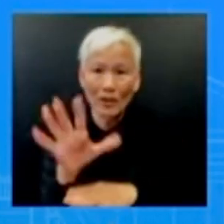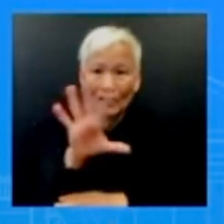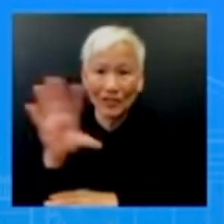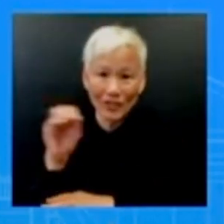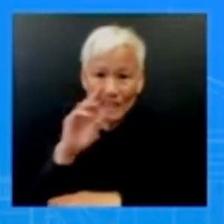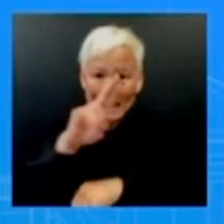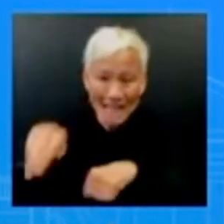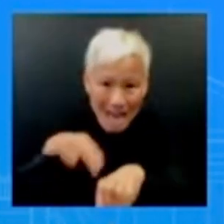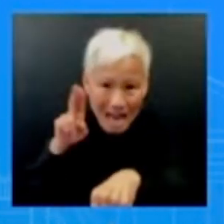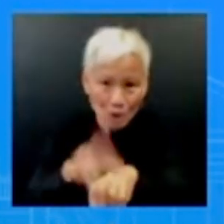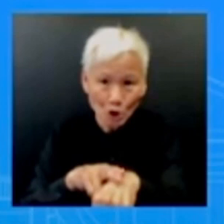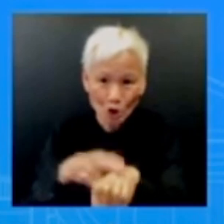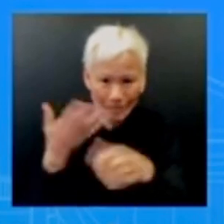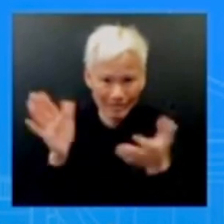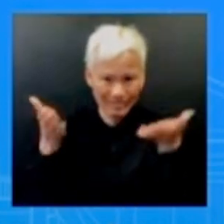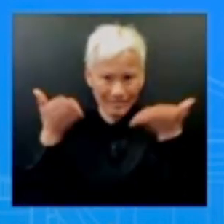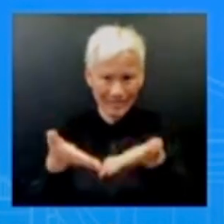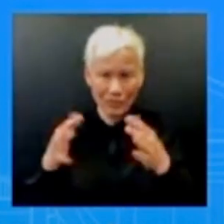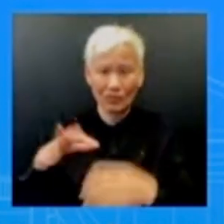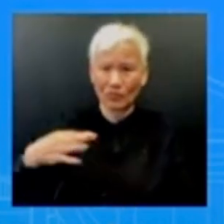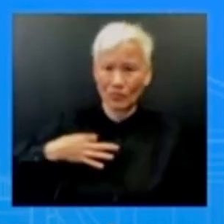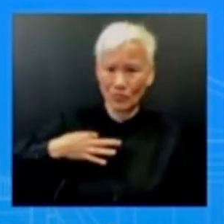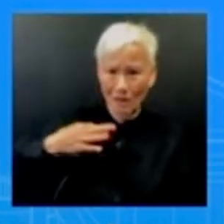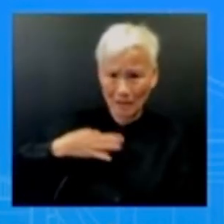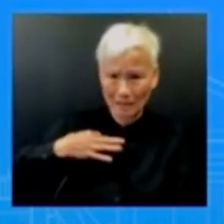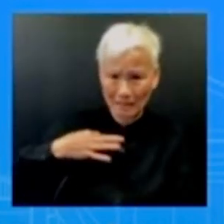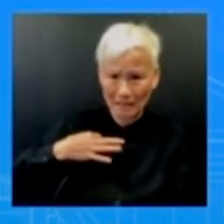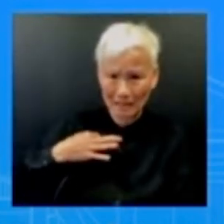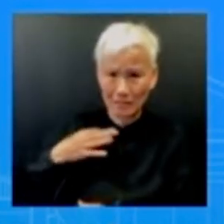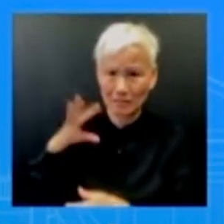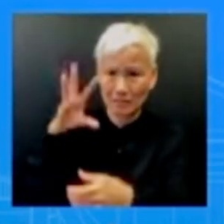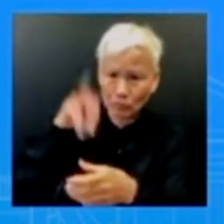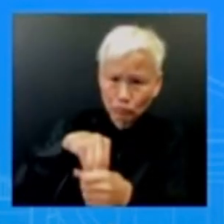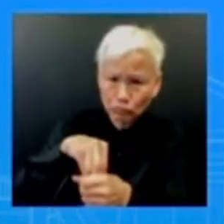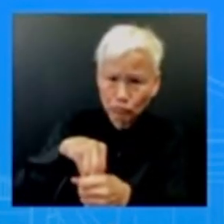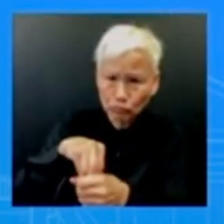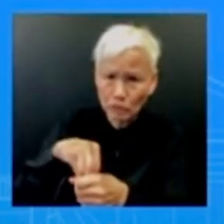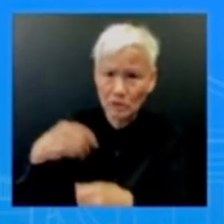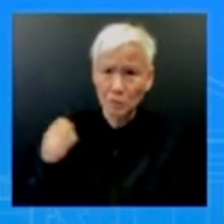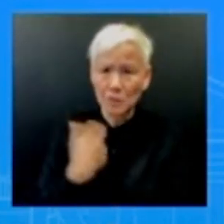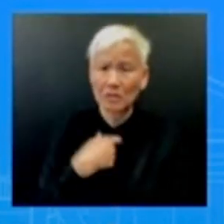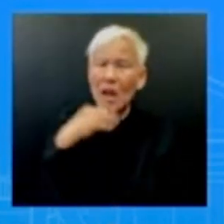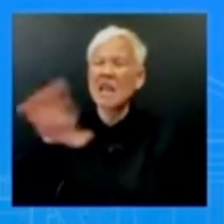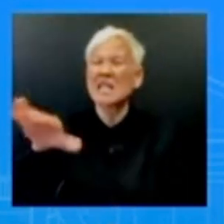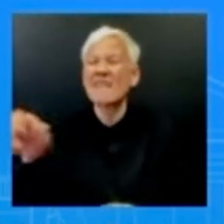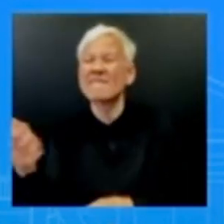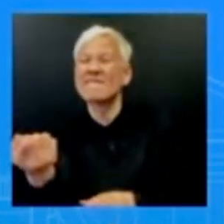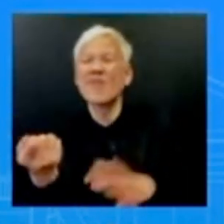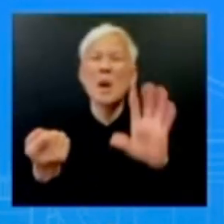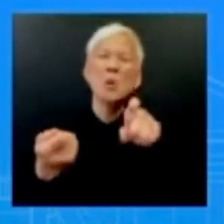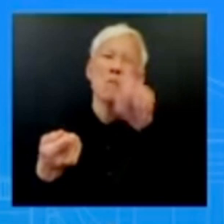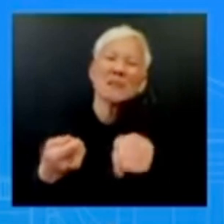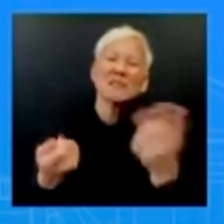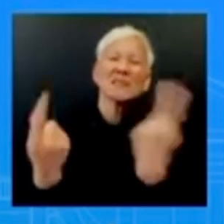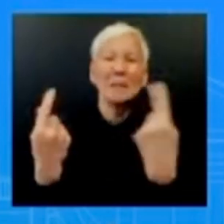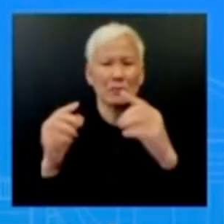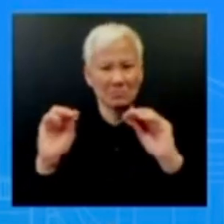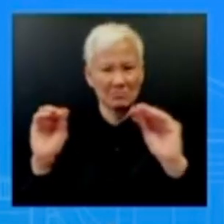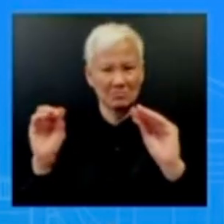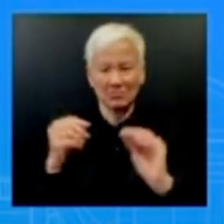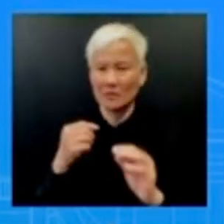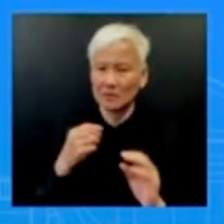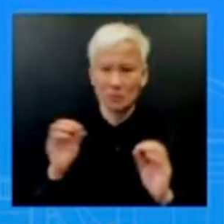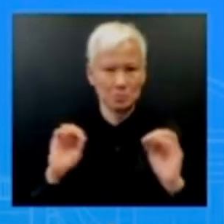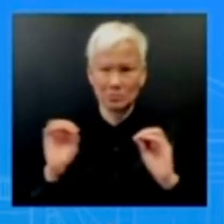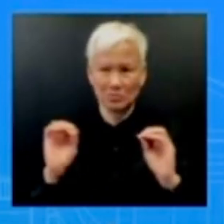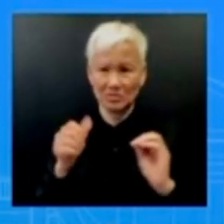voluntary participation events. It's not like we're browbeating people to show up to agree to contribute to Ukraine. That's the